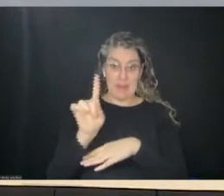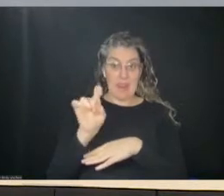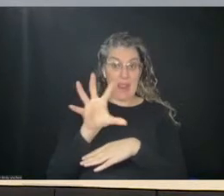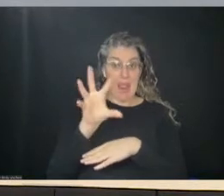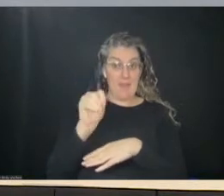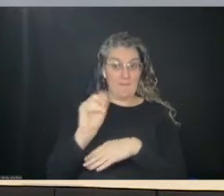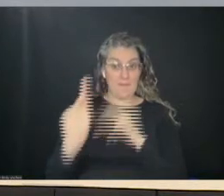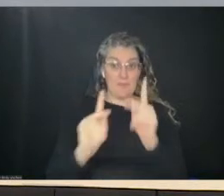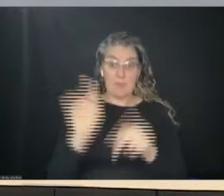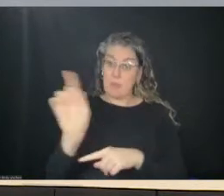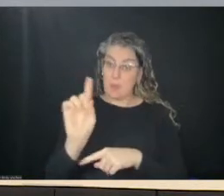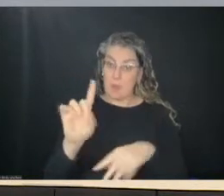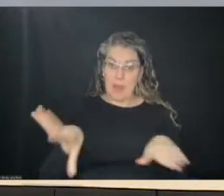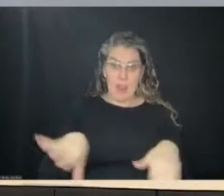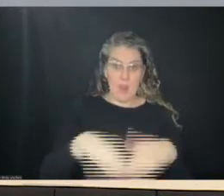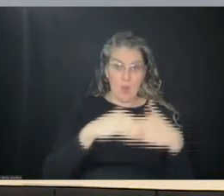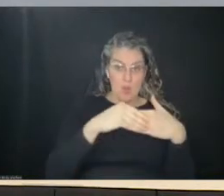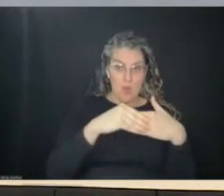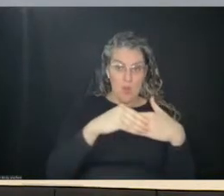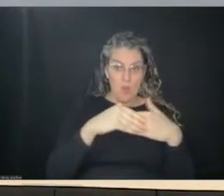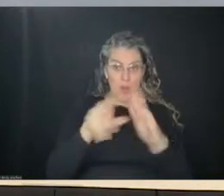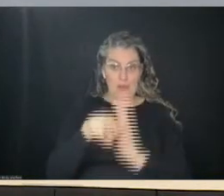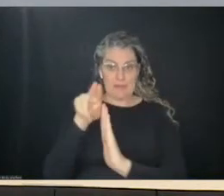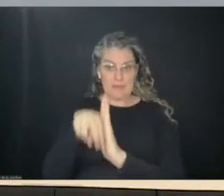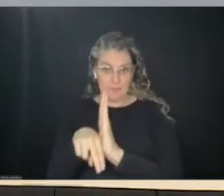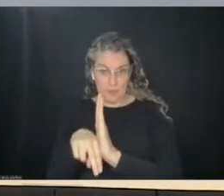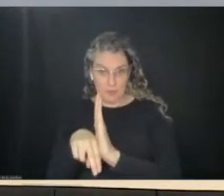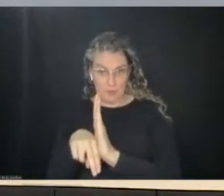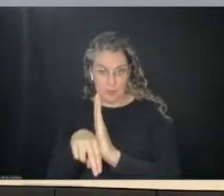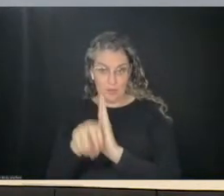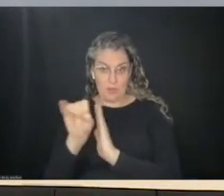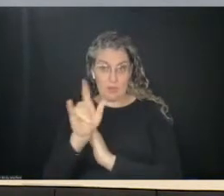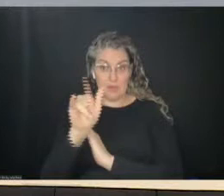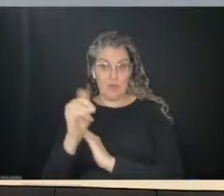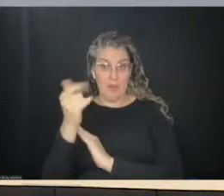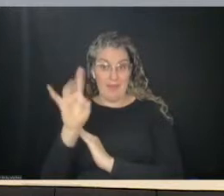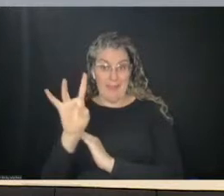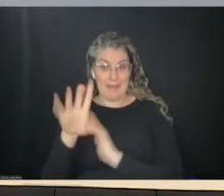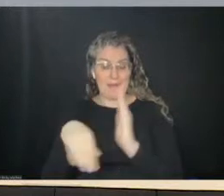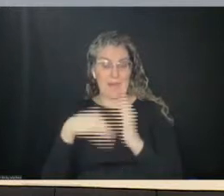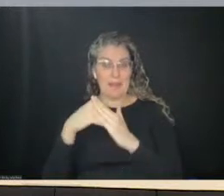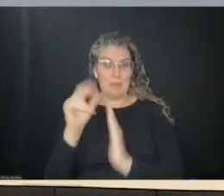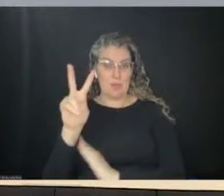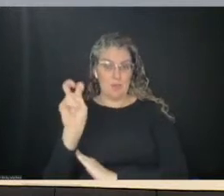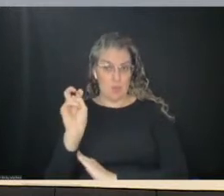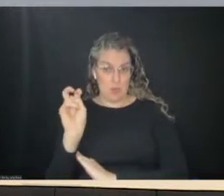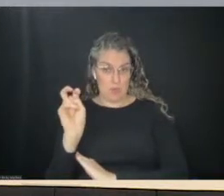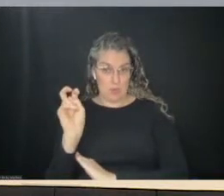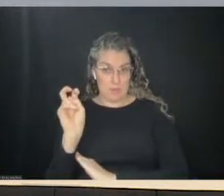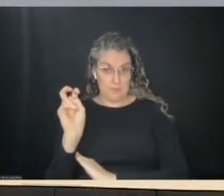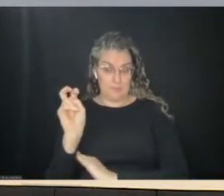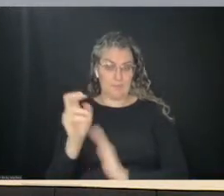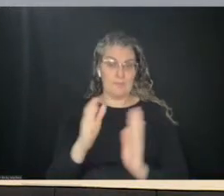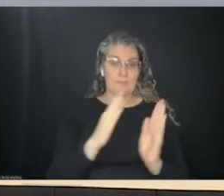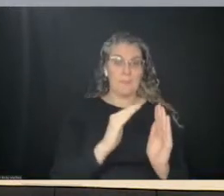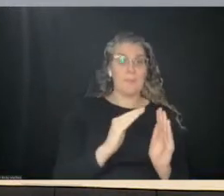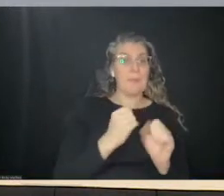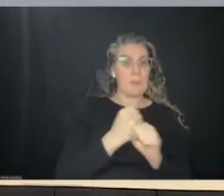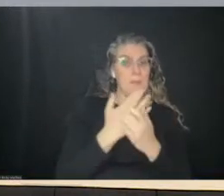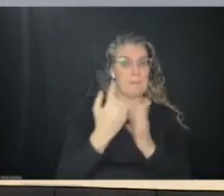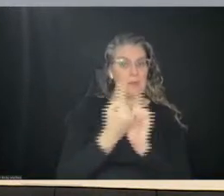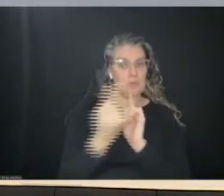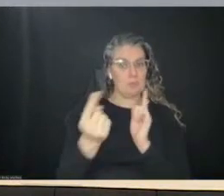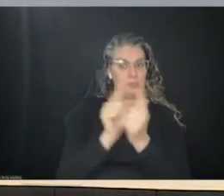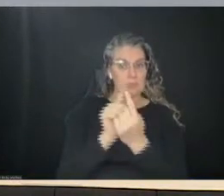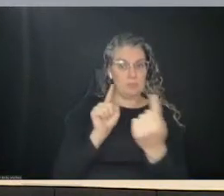weddings and funerals, and this increases to 200 on July 18th, subject to physical distancing between people of different